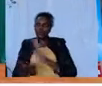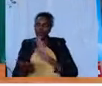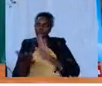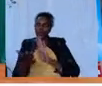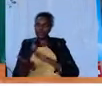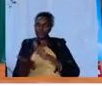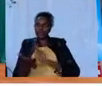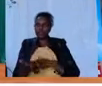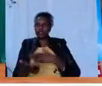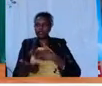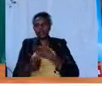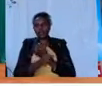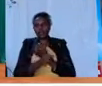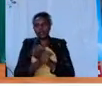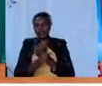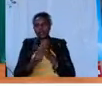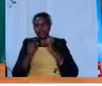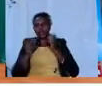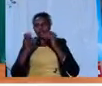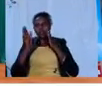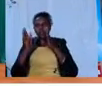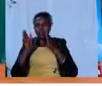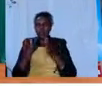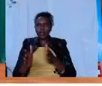Song, praising my